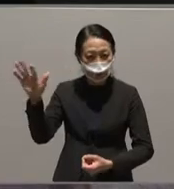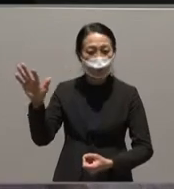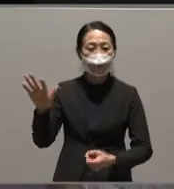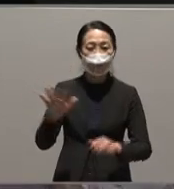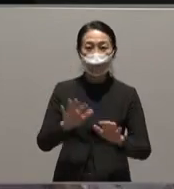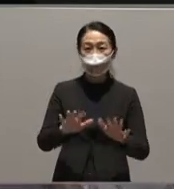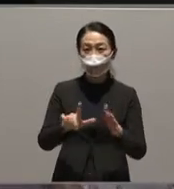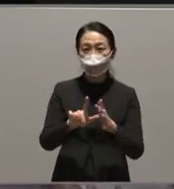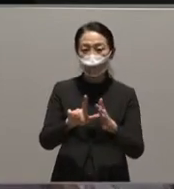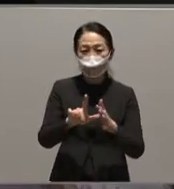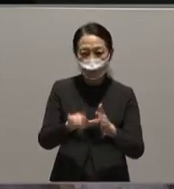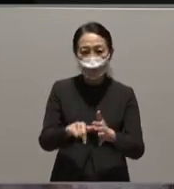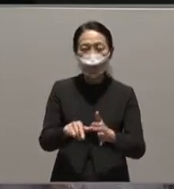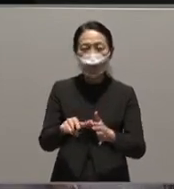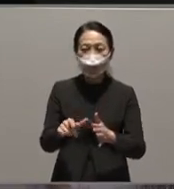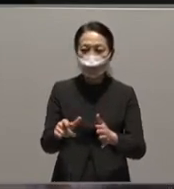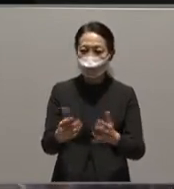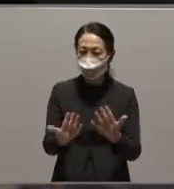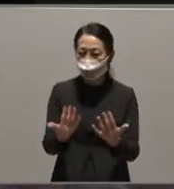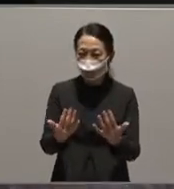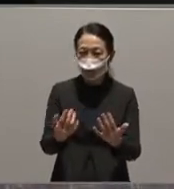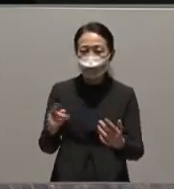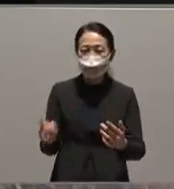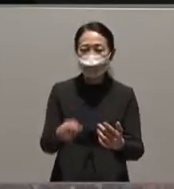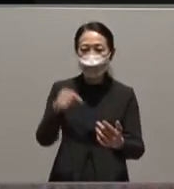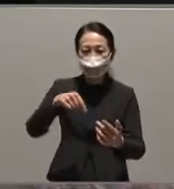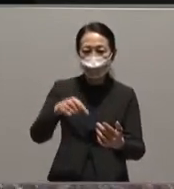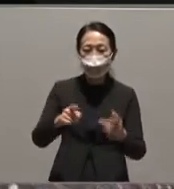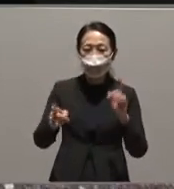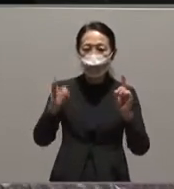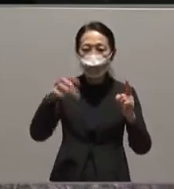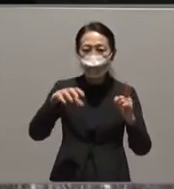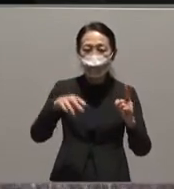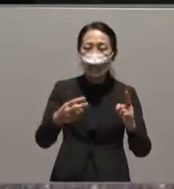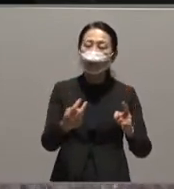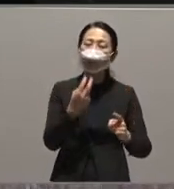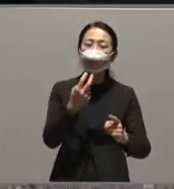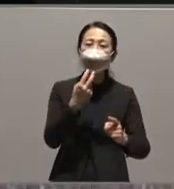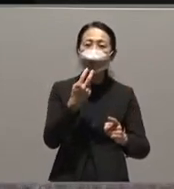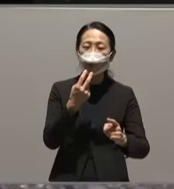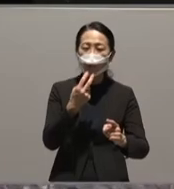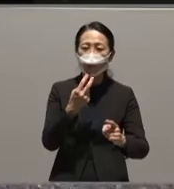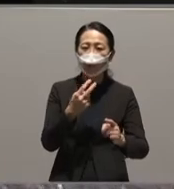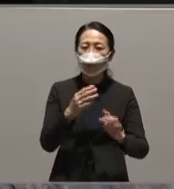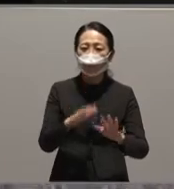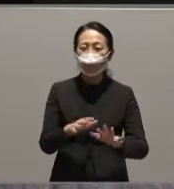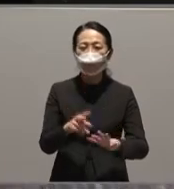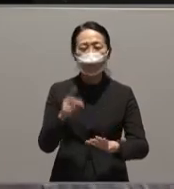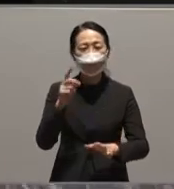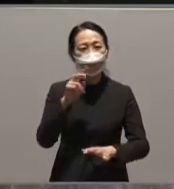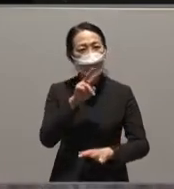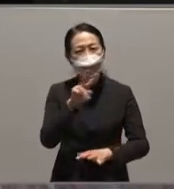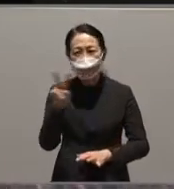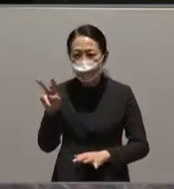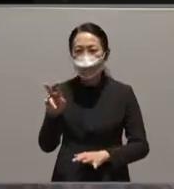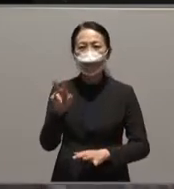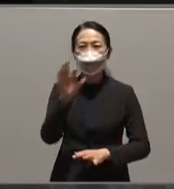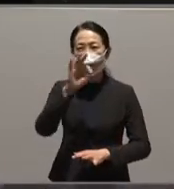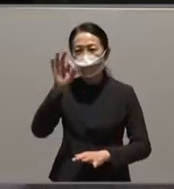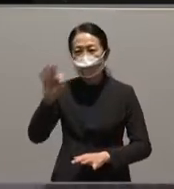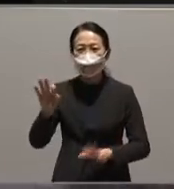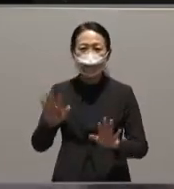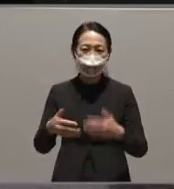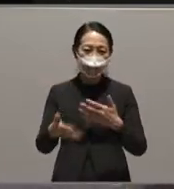child in nature again. Do you remember what it was like going to the park, breathing the fresh air, and seeing things through a child's